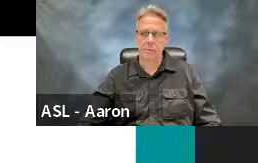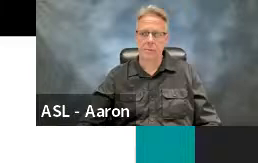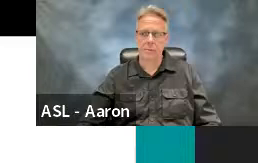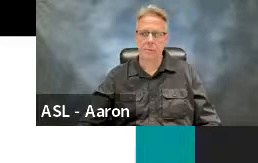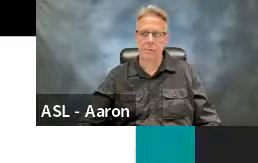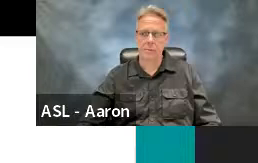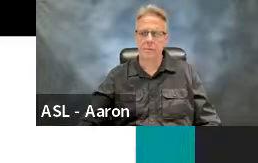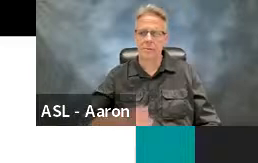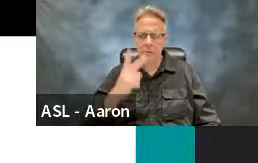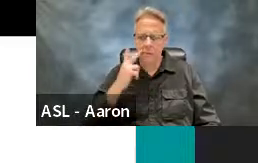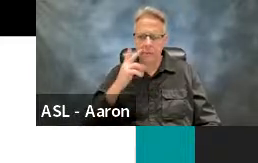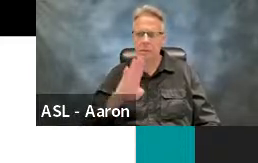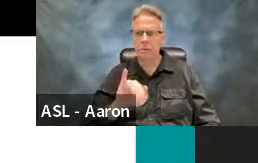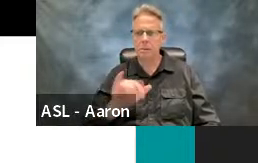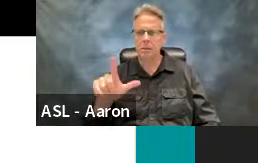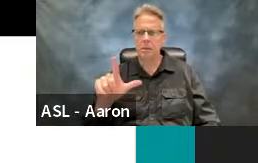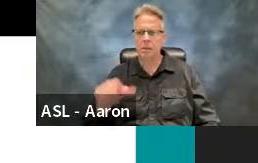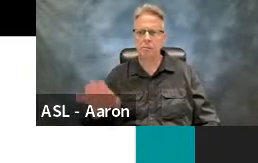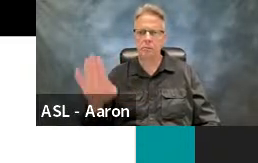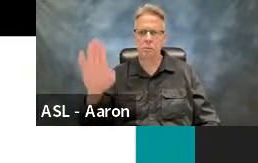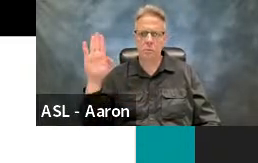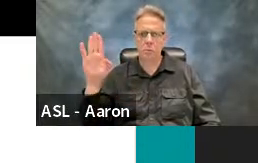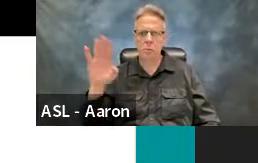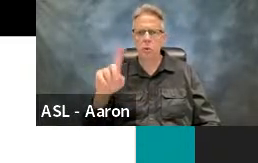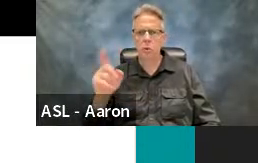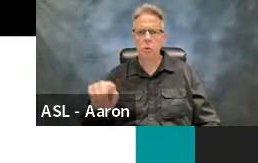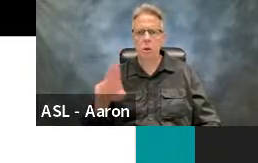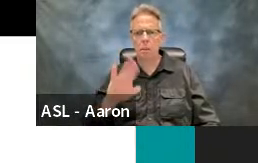see Bill, you have a question.